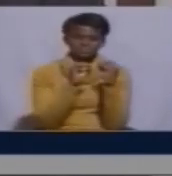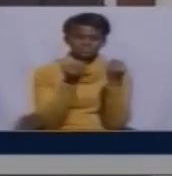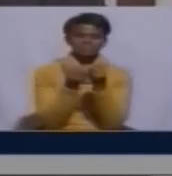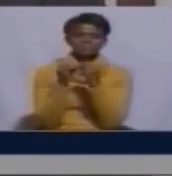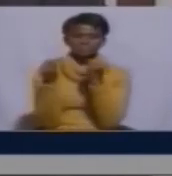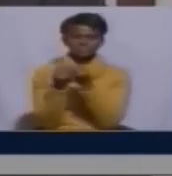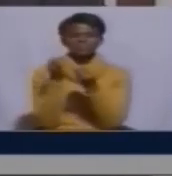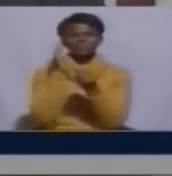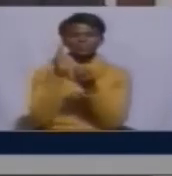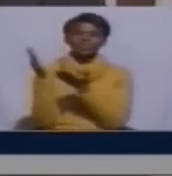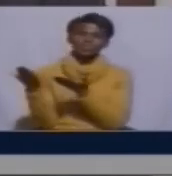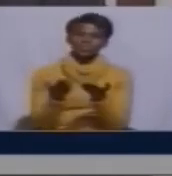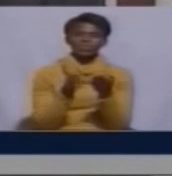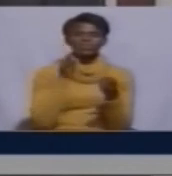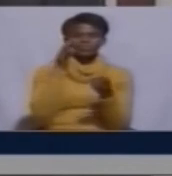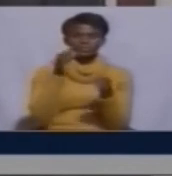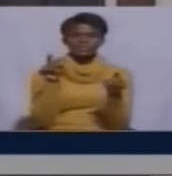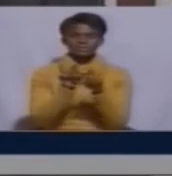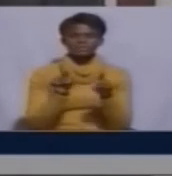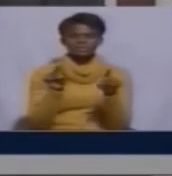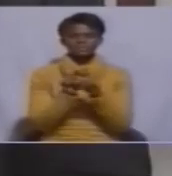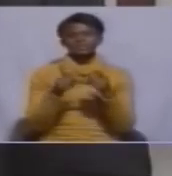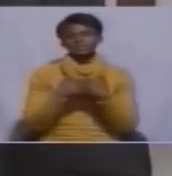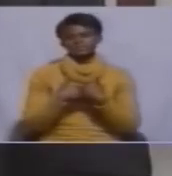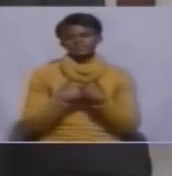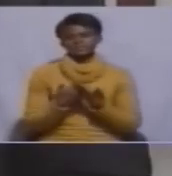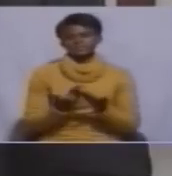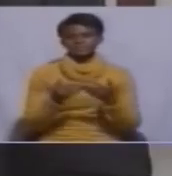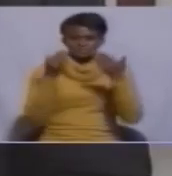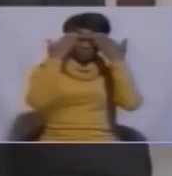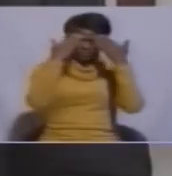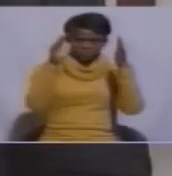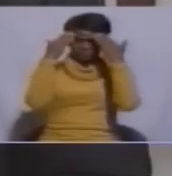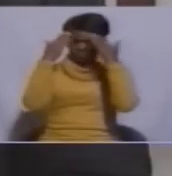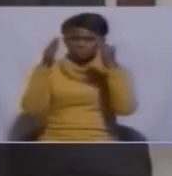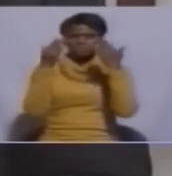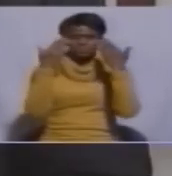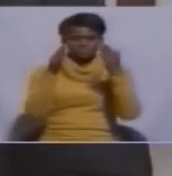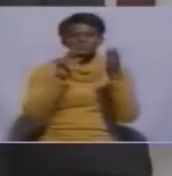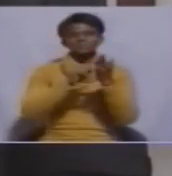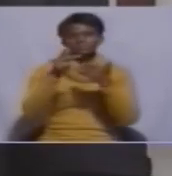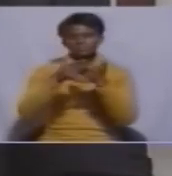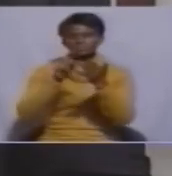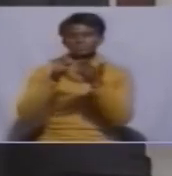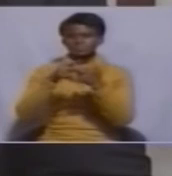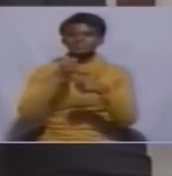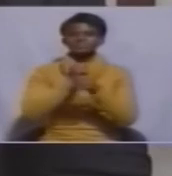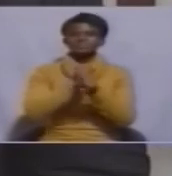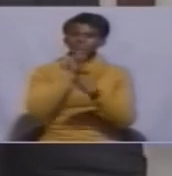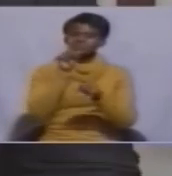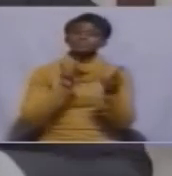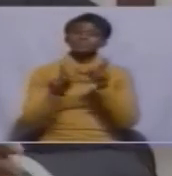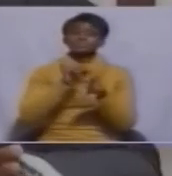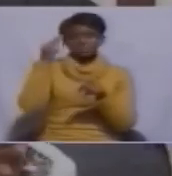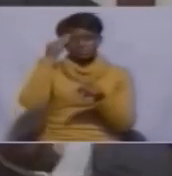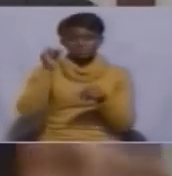organizations, they will come forward and actually carry out sensitization and public awareness programs to ensure that people know that